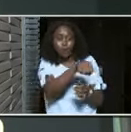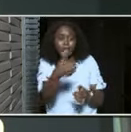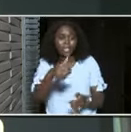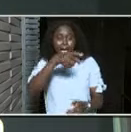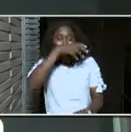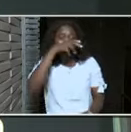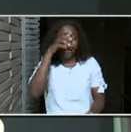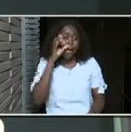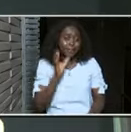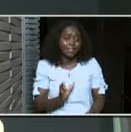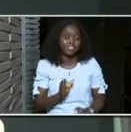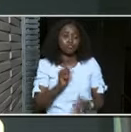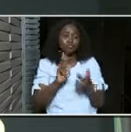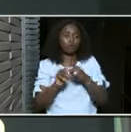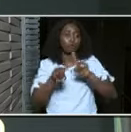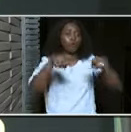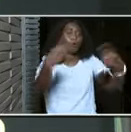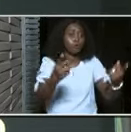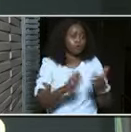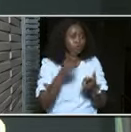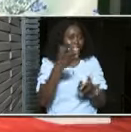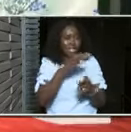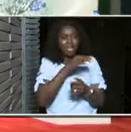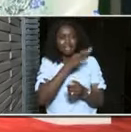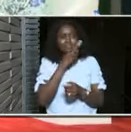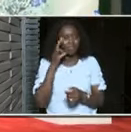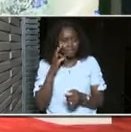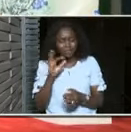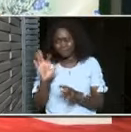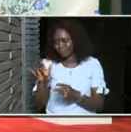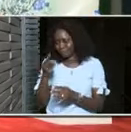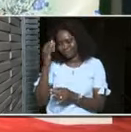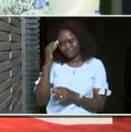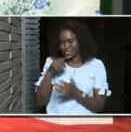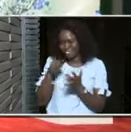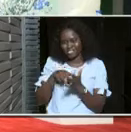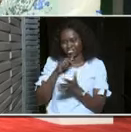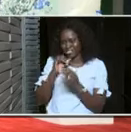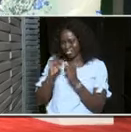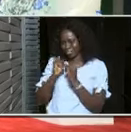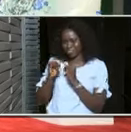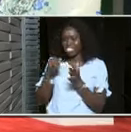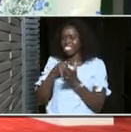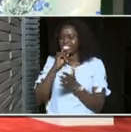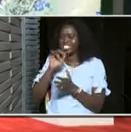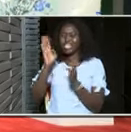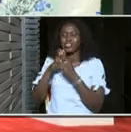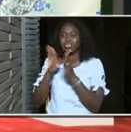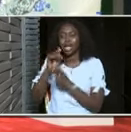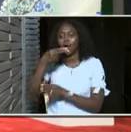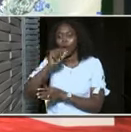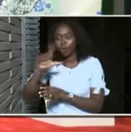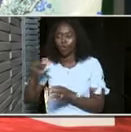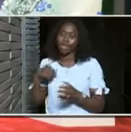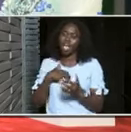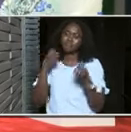even to go to their farms. Okay. You know, this is not an interview, it's a town hall. I have a lot of people on standby. They want to ask questions. Sure. We'll get